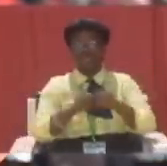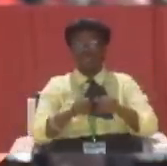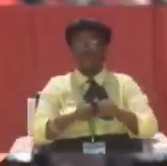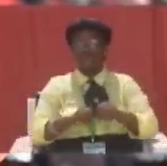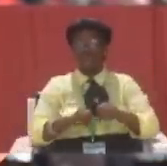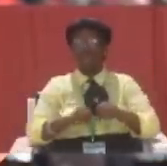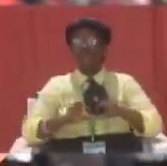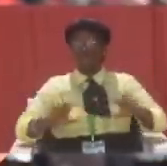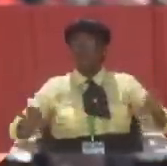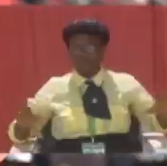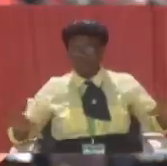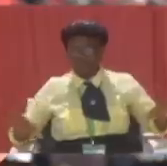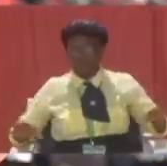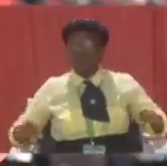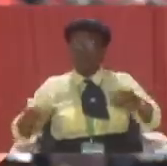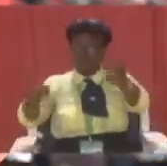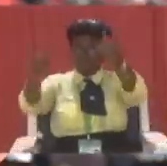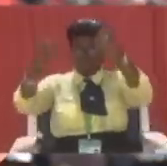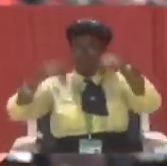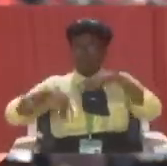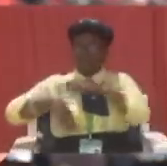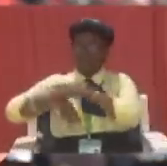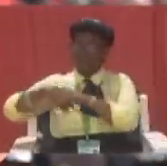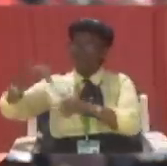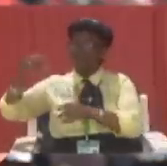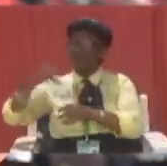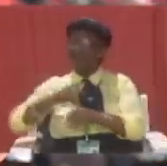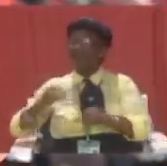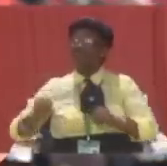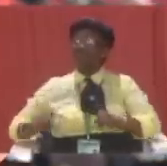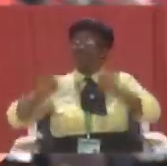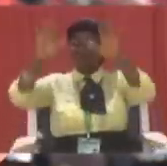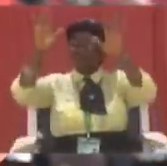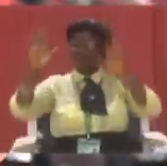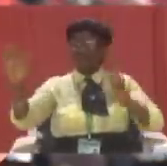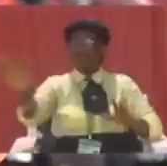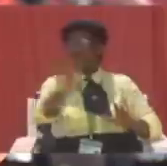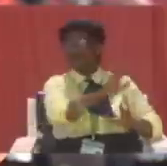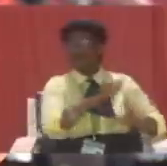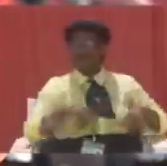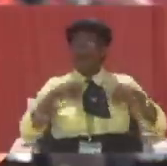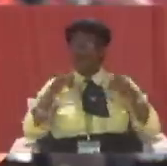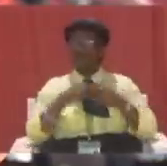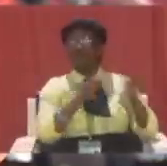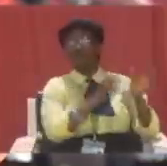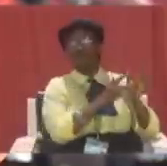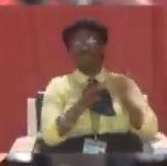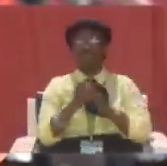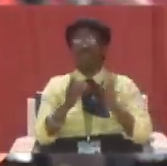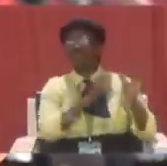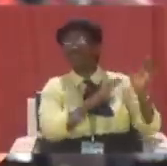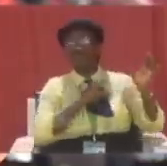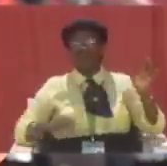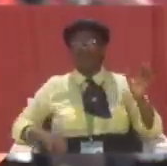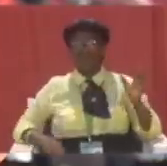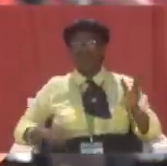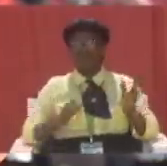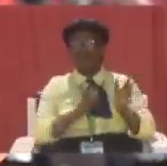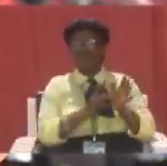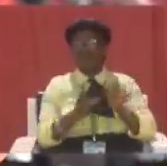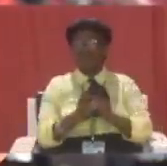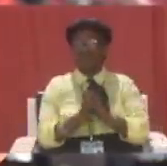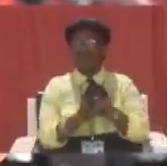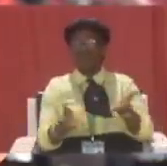if you are in Christ, you become a brand new creature. Then old things can pass away and all things